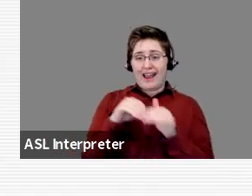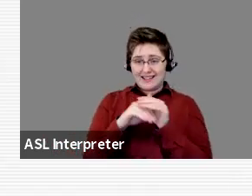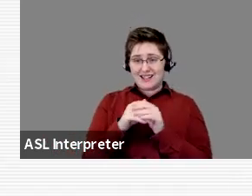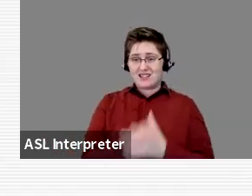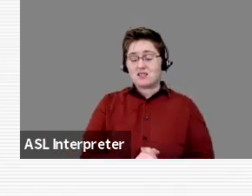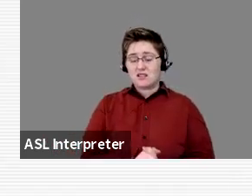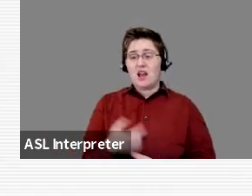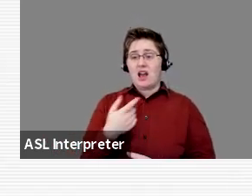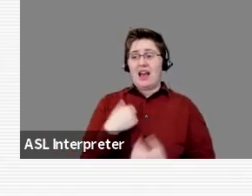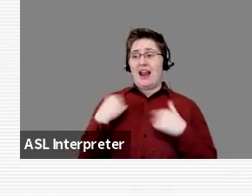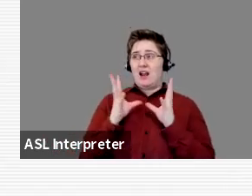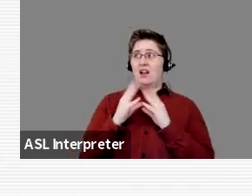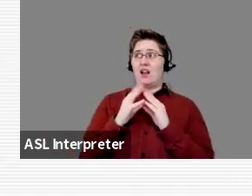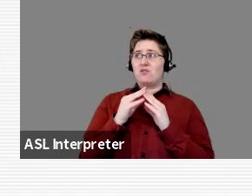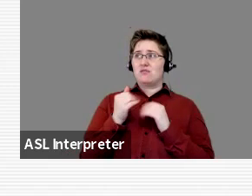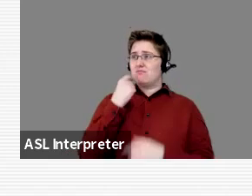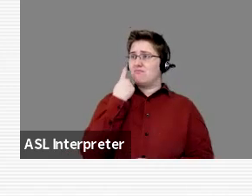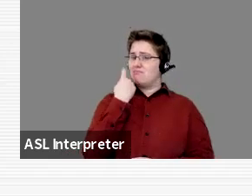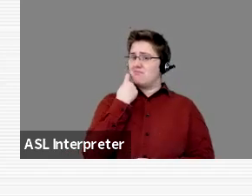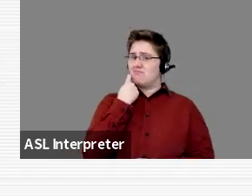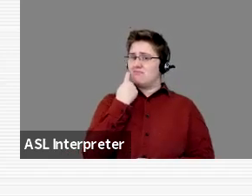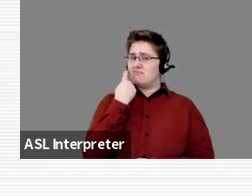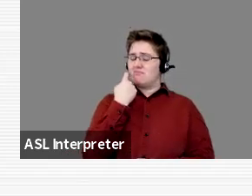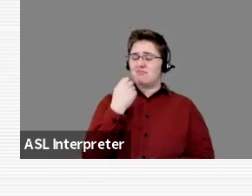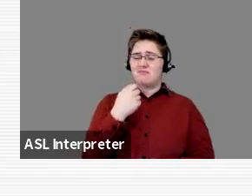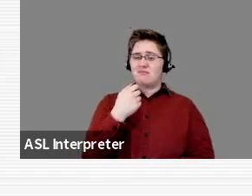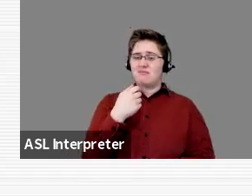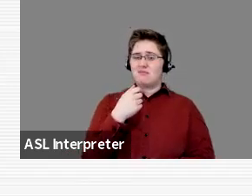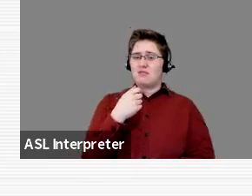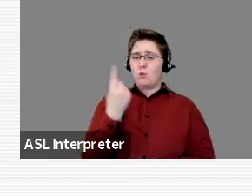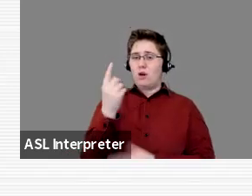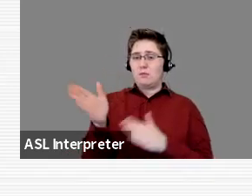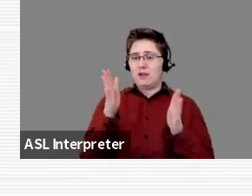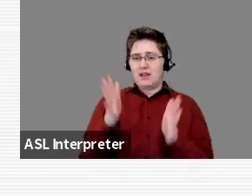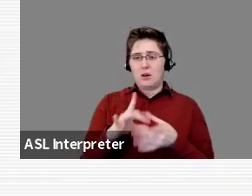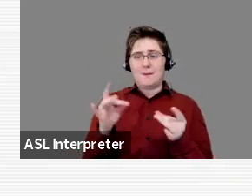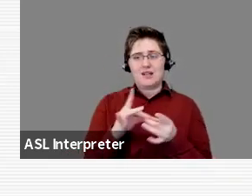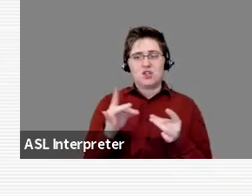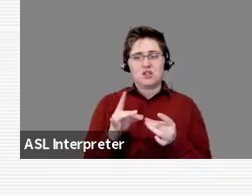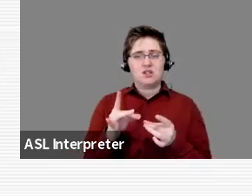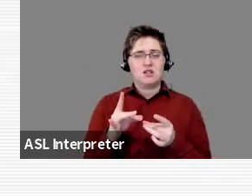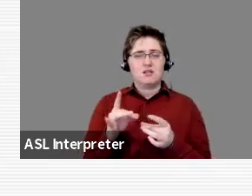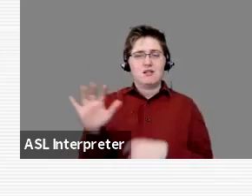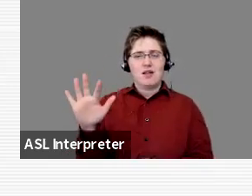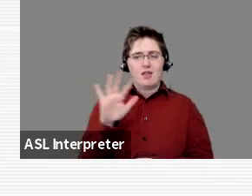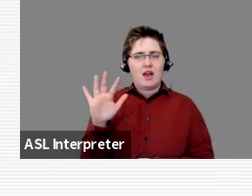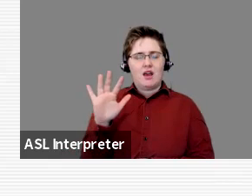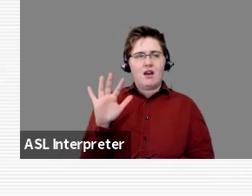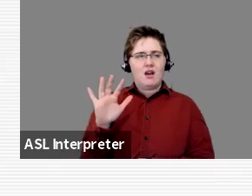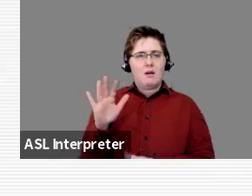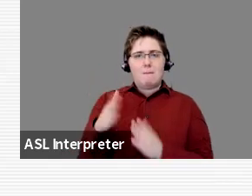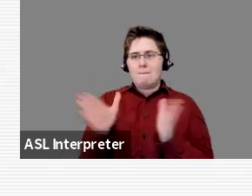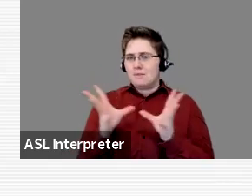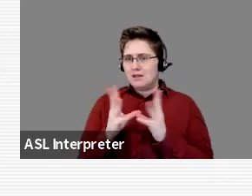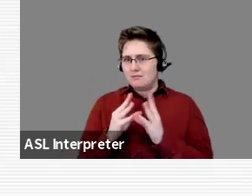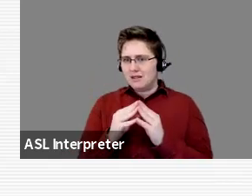I was at a conference not too long ago, and one of the planners there mentioned that their public